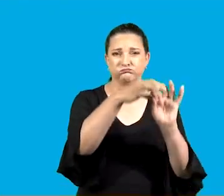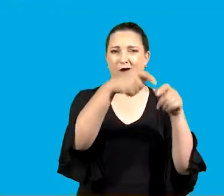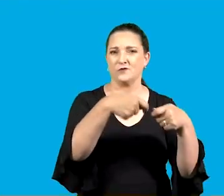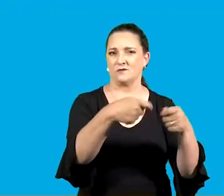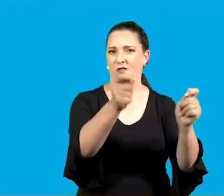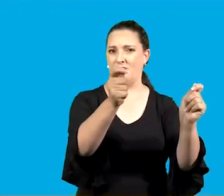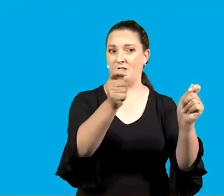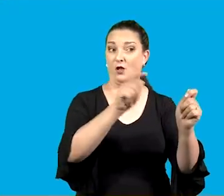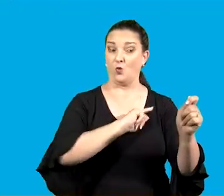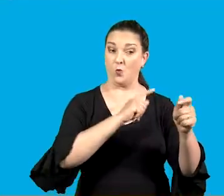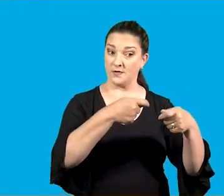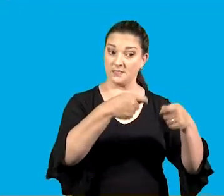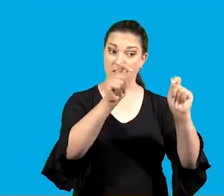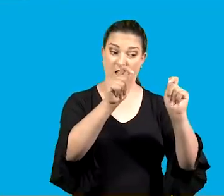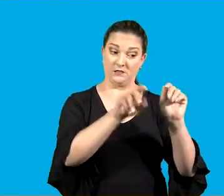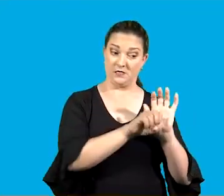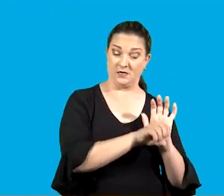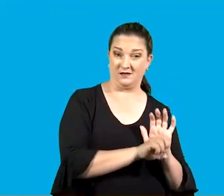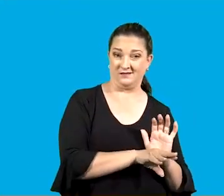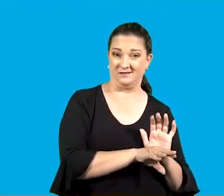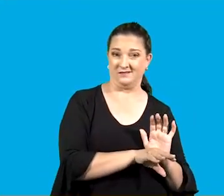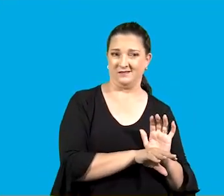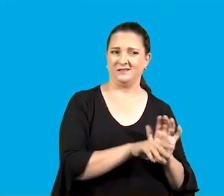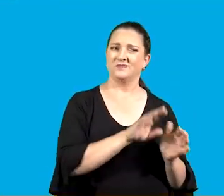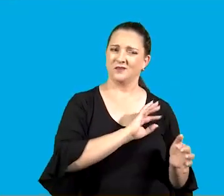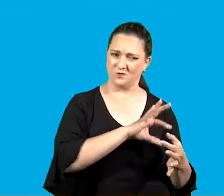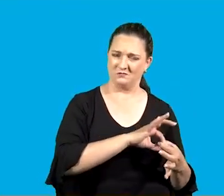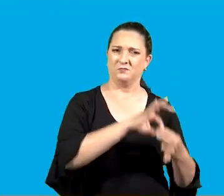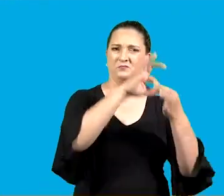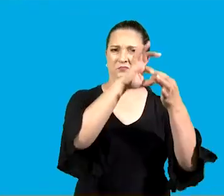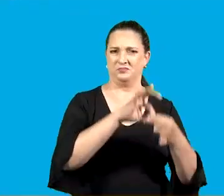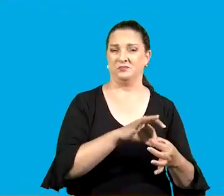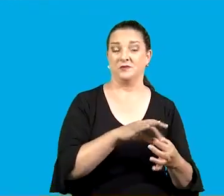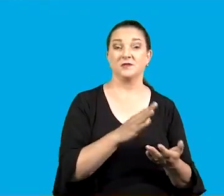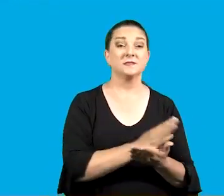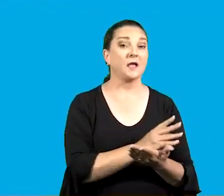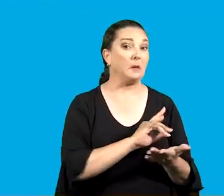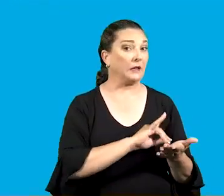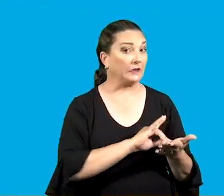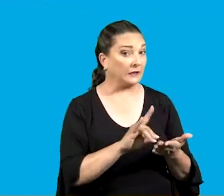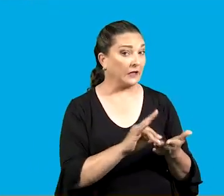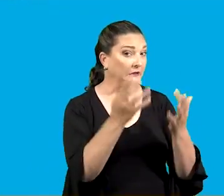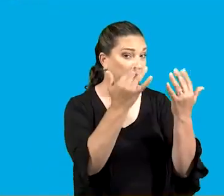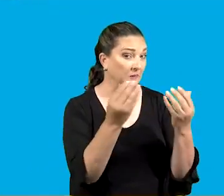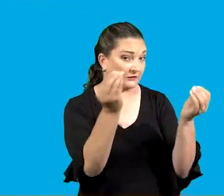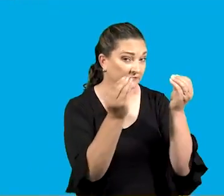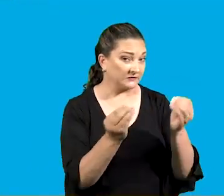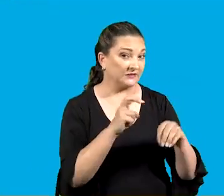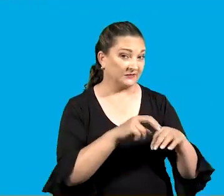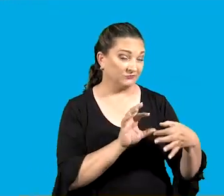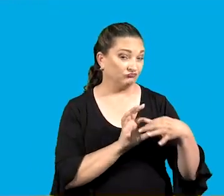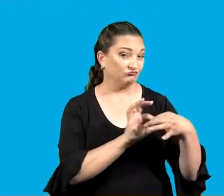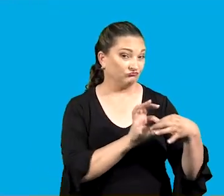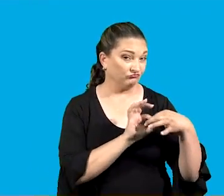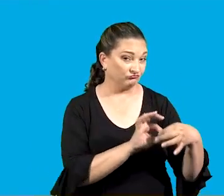go together. Sales and advertising. So there are particular items in your cash budget that need to go together. For